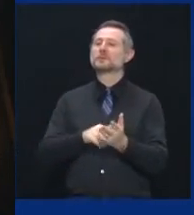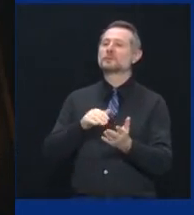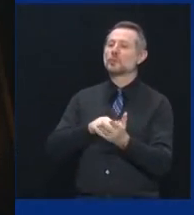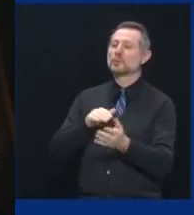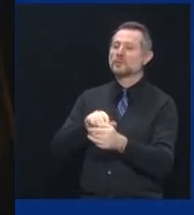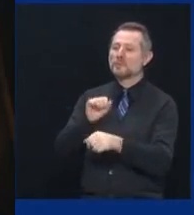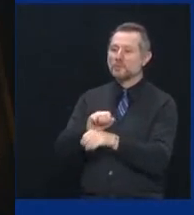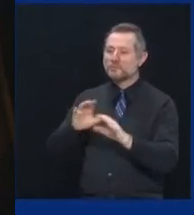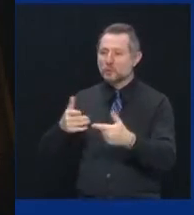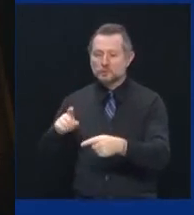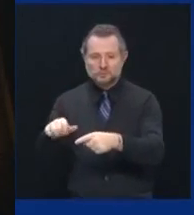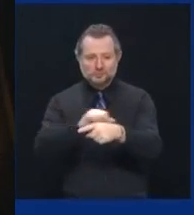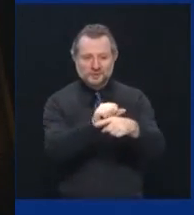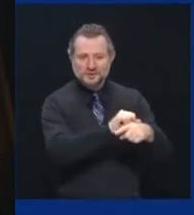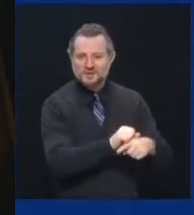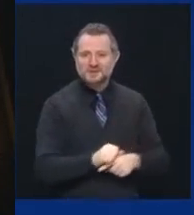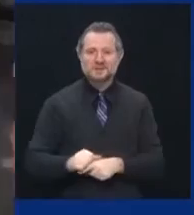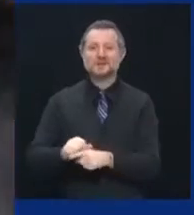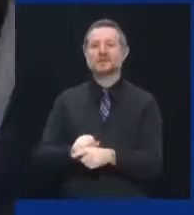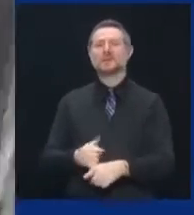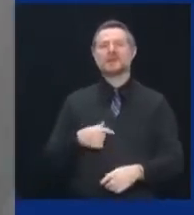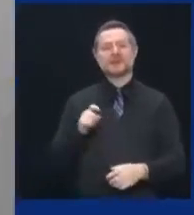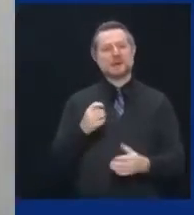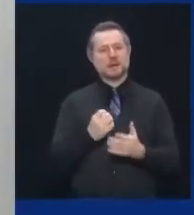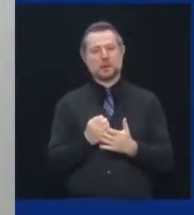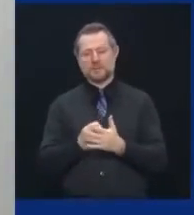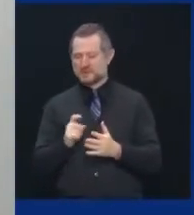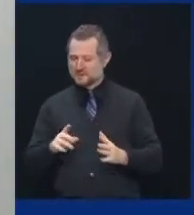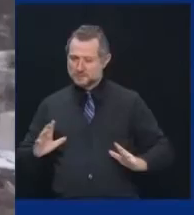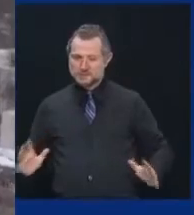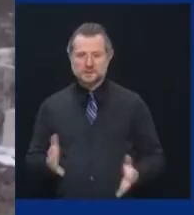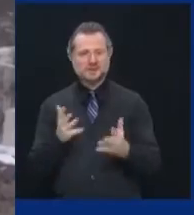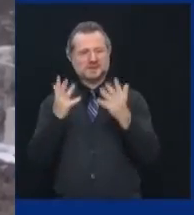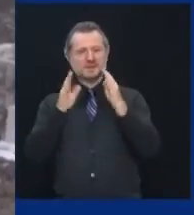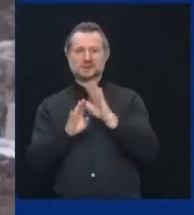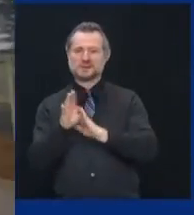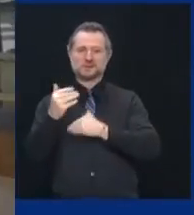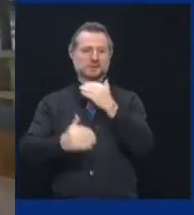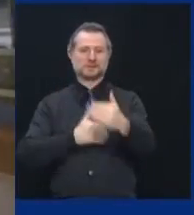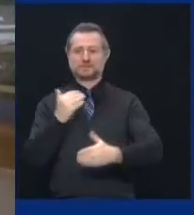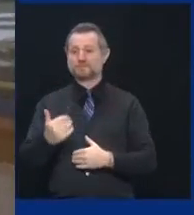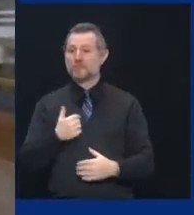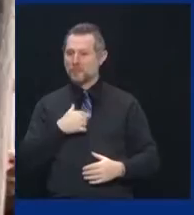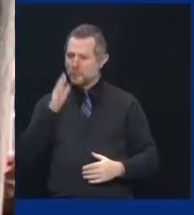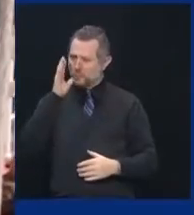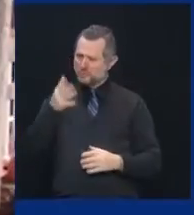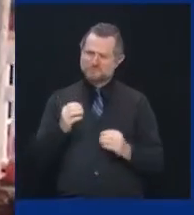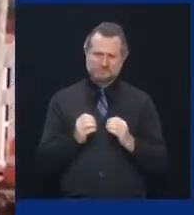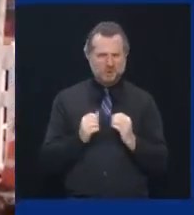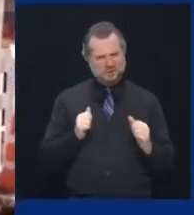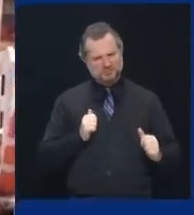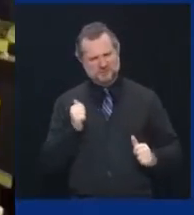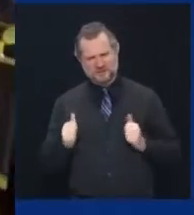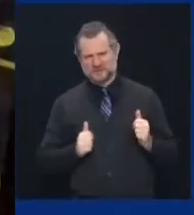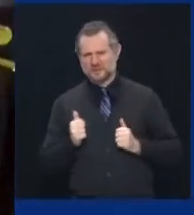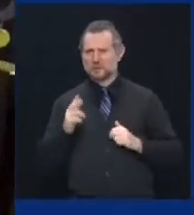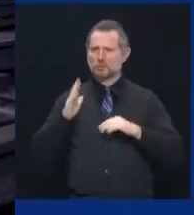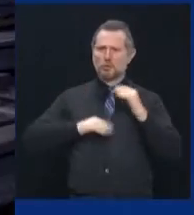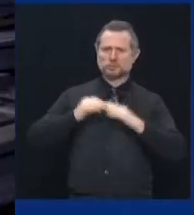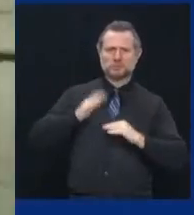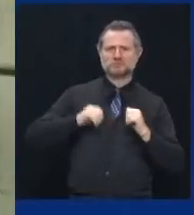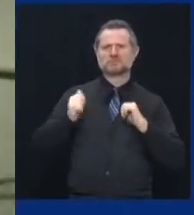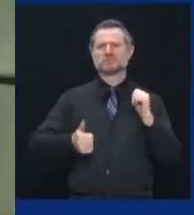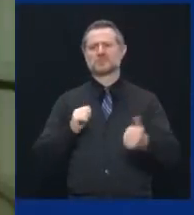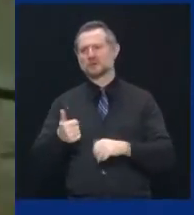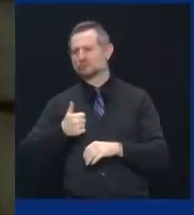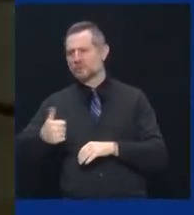also need to jumpstart the economy now. We will commence the most aggressive construction and transportation